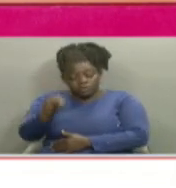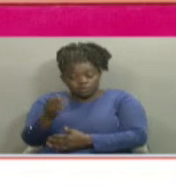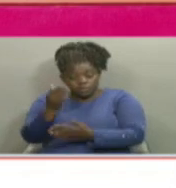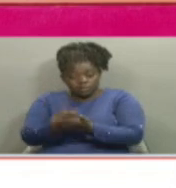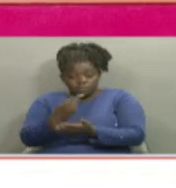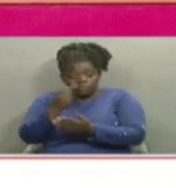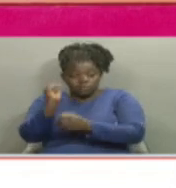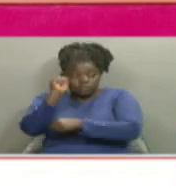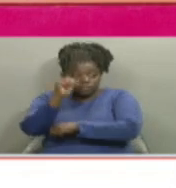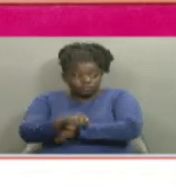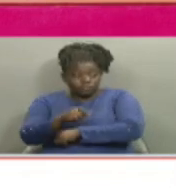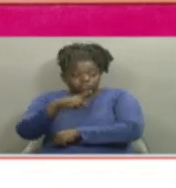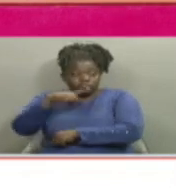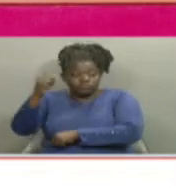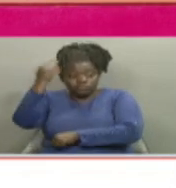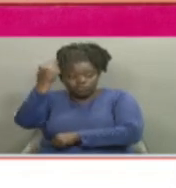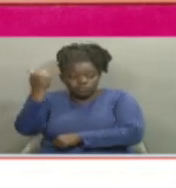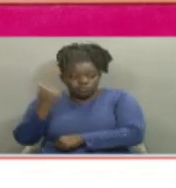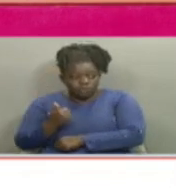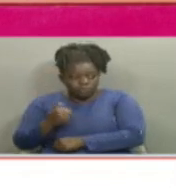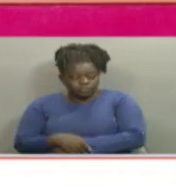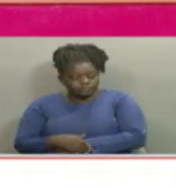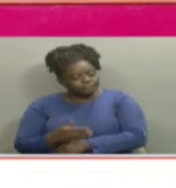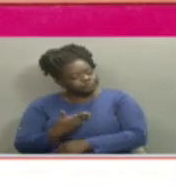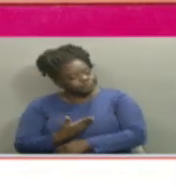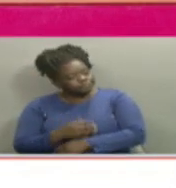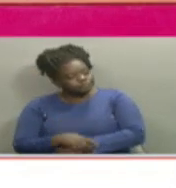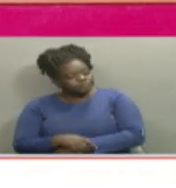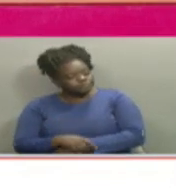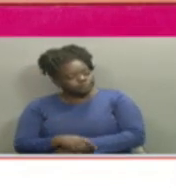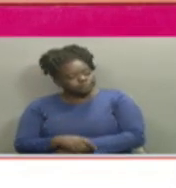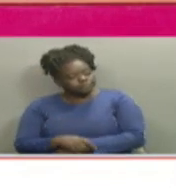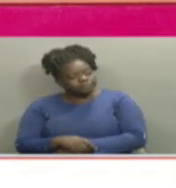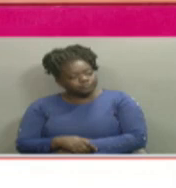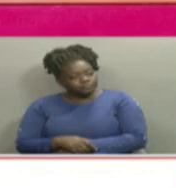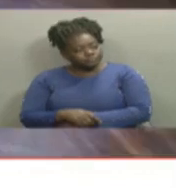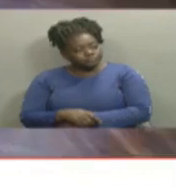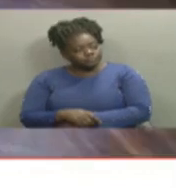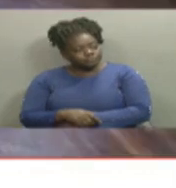abo abawanguddwa okuddukira mu kkooti. Katulabe ebikira ku bino.